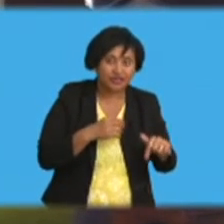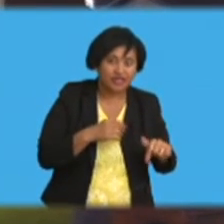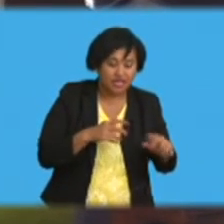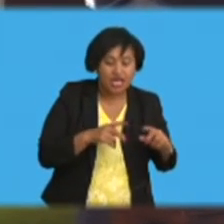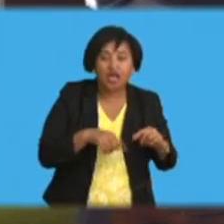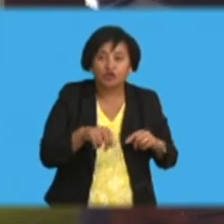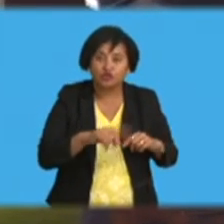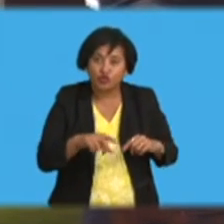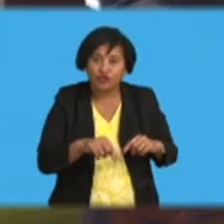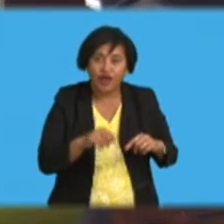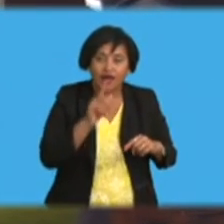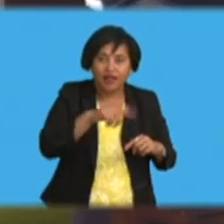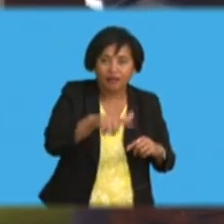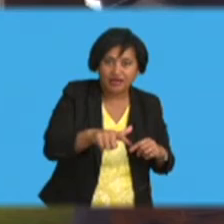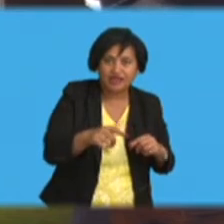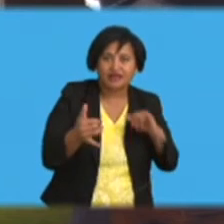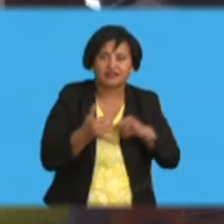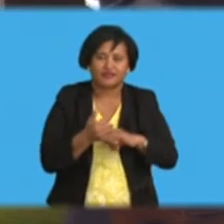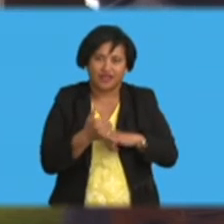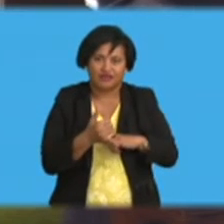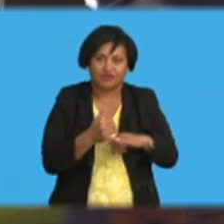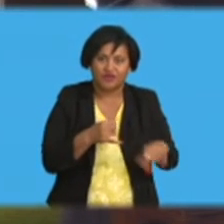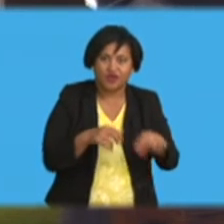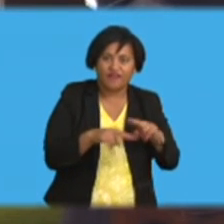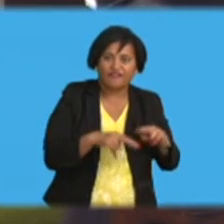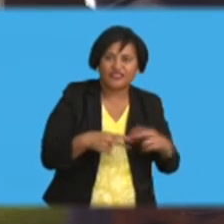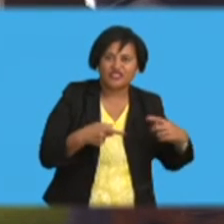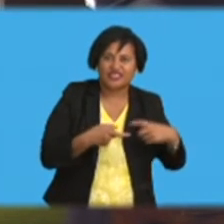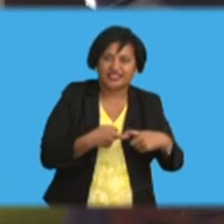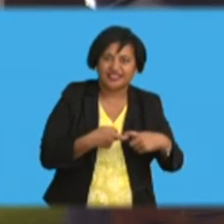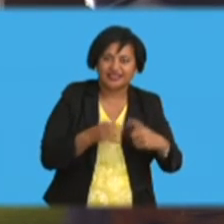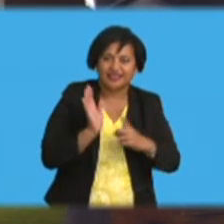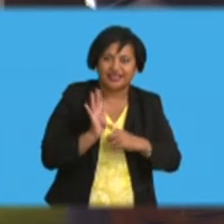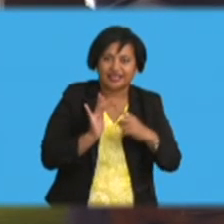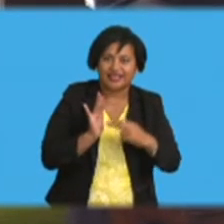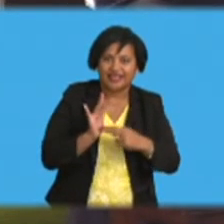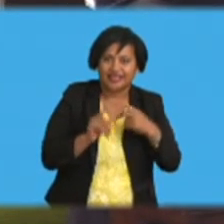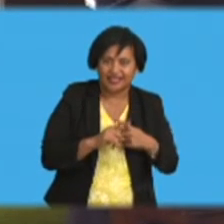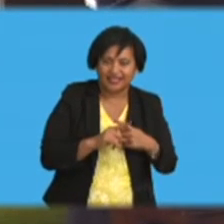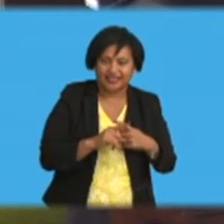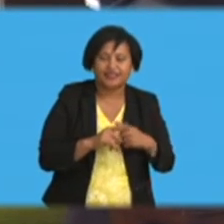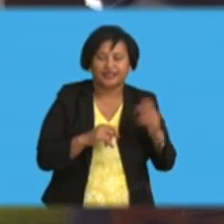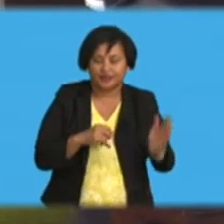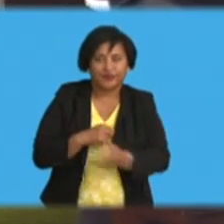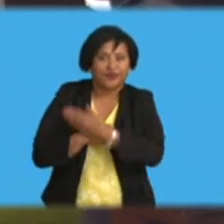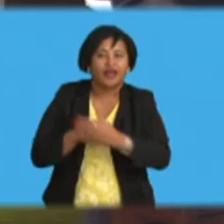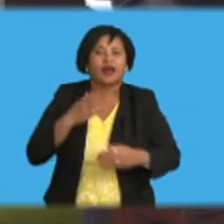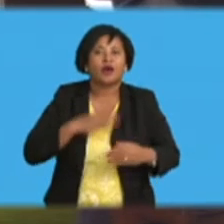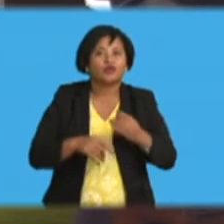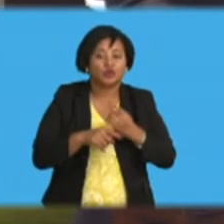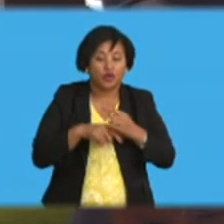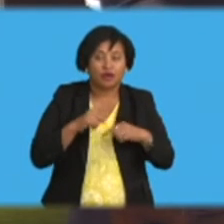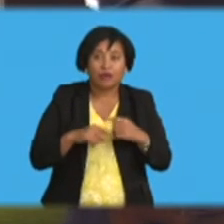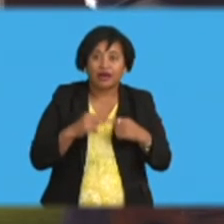Suva, Lambasa, and Savu-Savu. Madam Speaker, also, I'd like to talk a little bit more about the finance side of